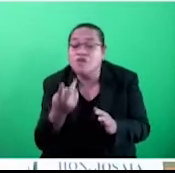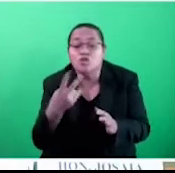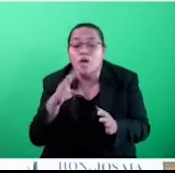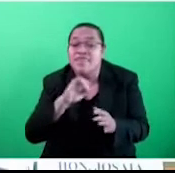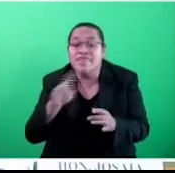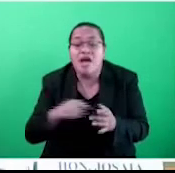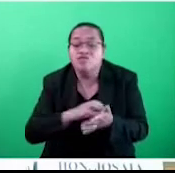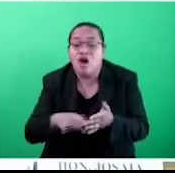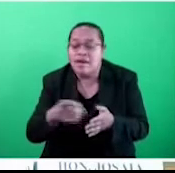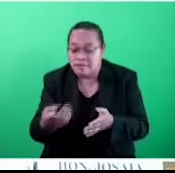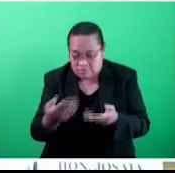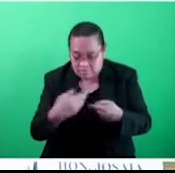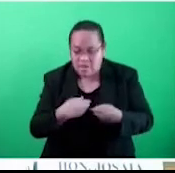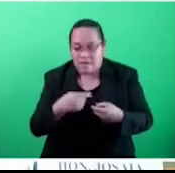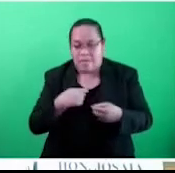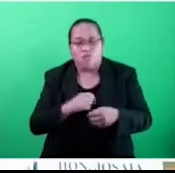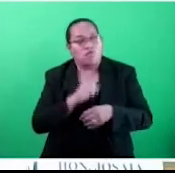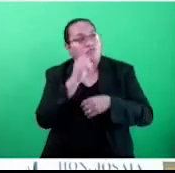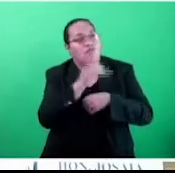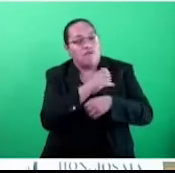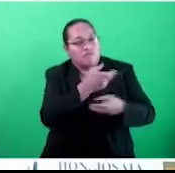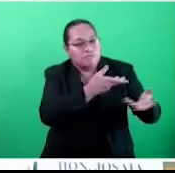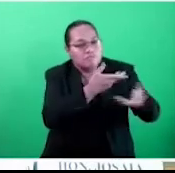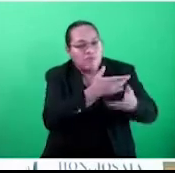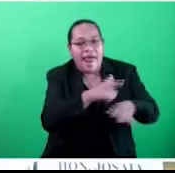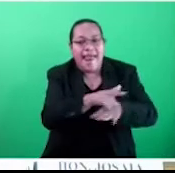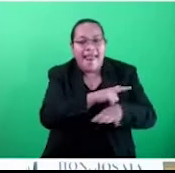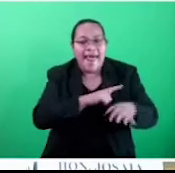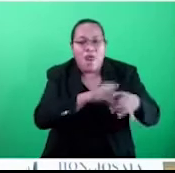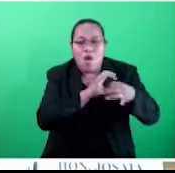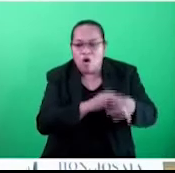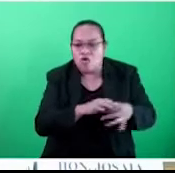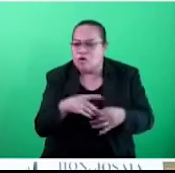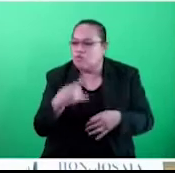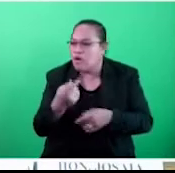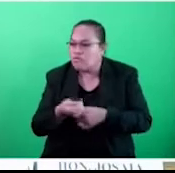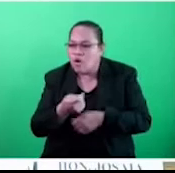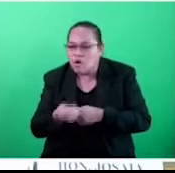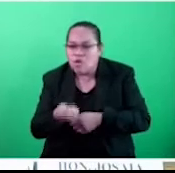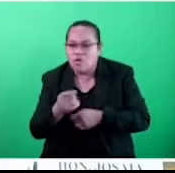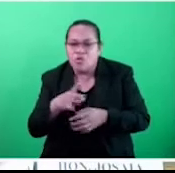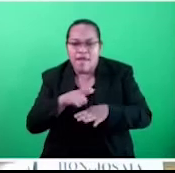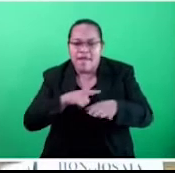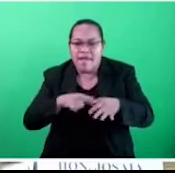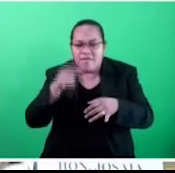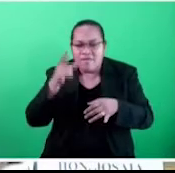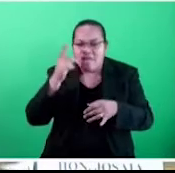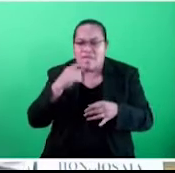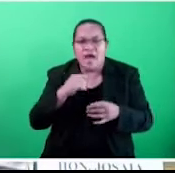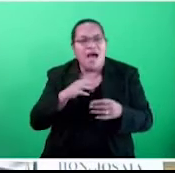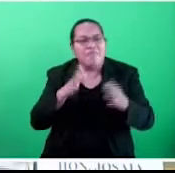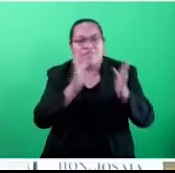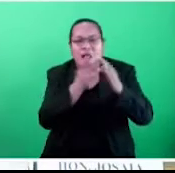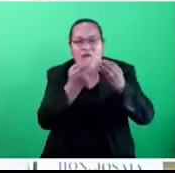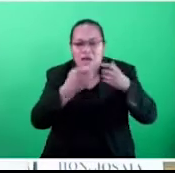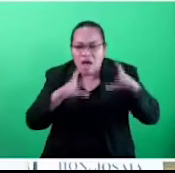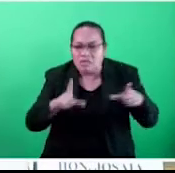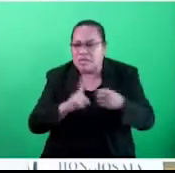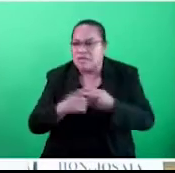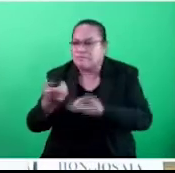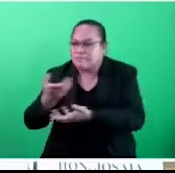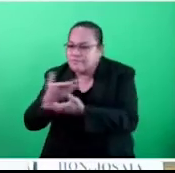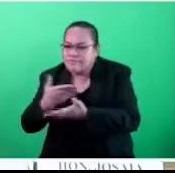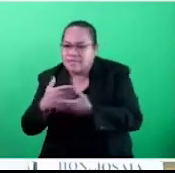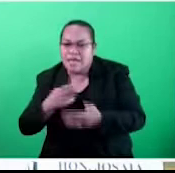consult certain people. I need to consult landowners, goli owners. I need to go and consult the municipal council. I need to go and consult the Ministry of